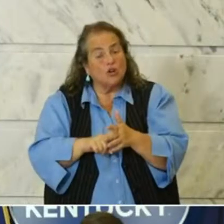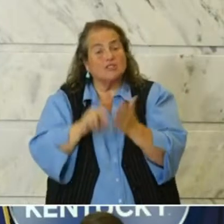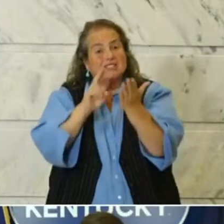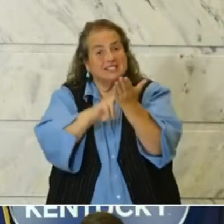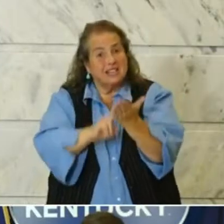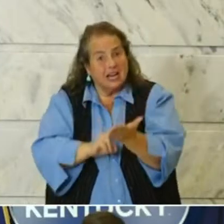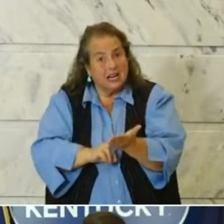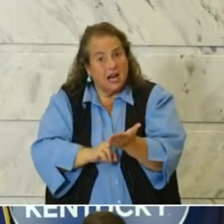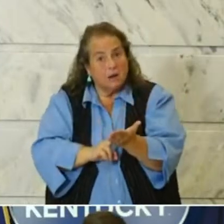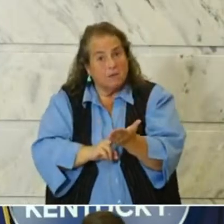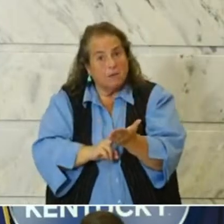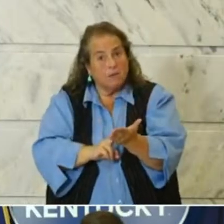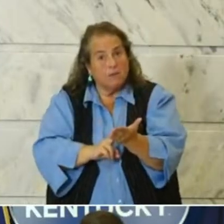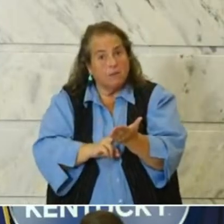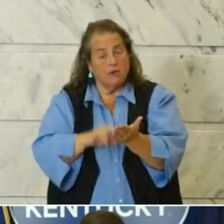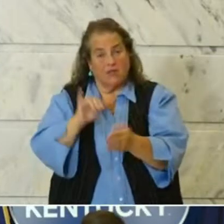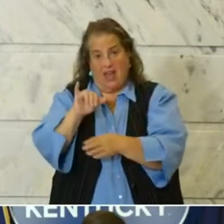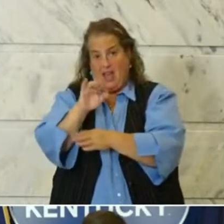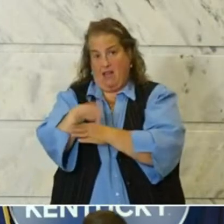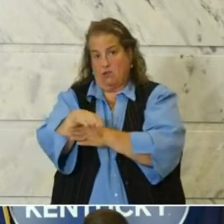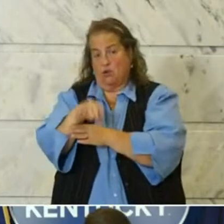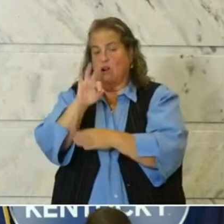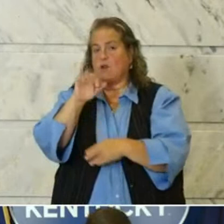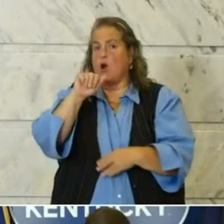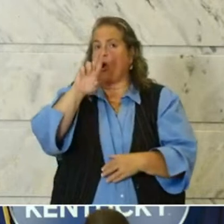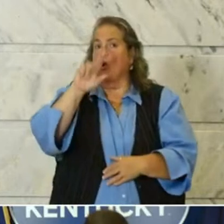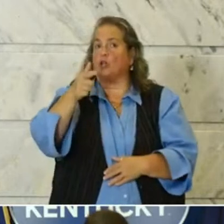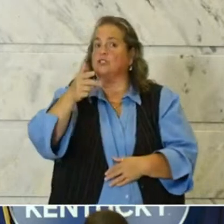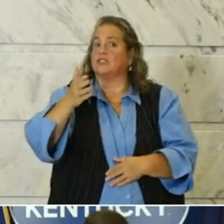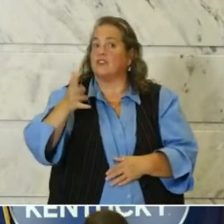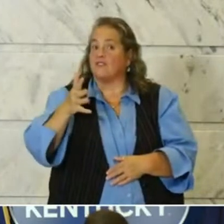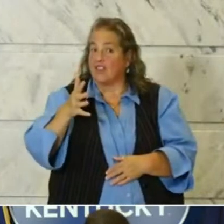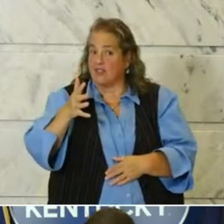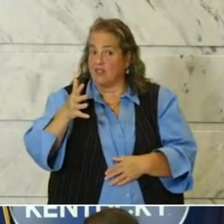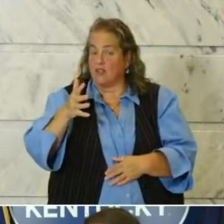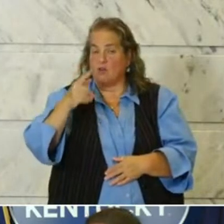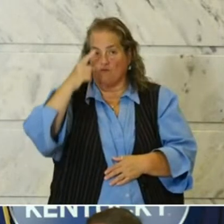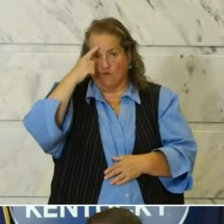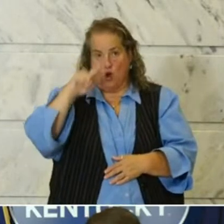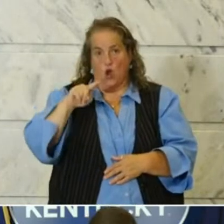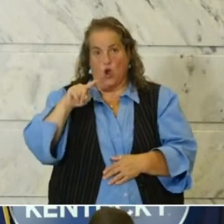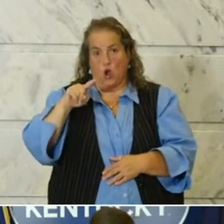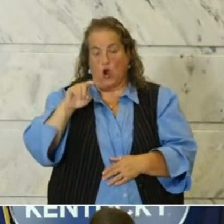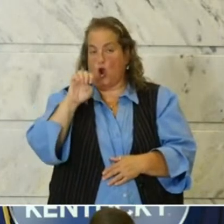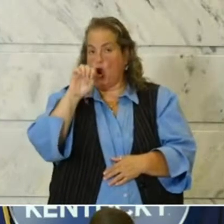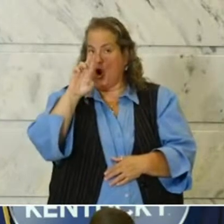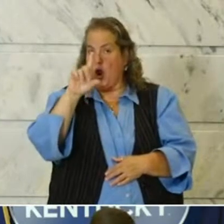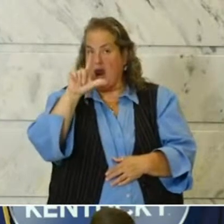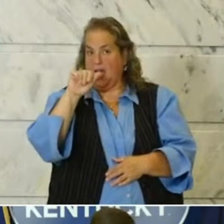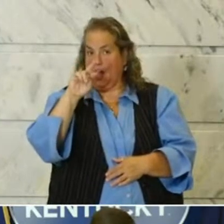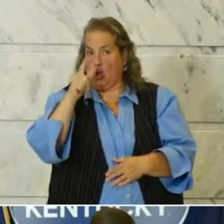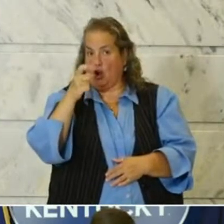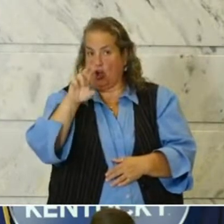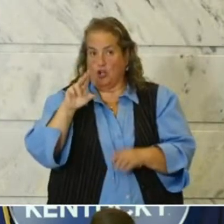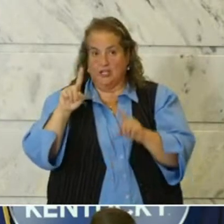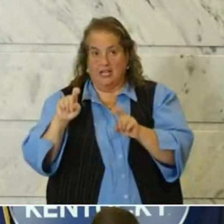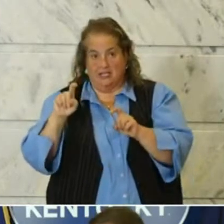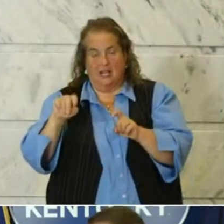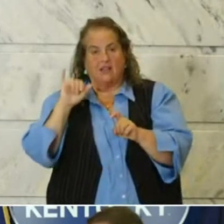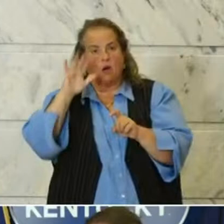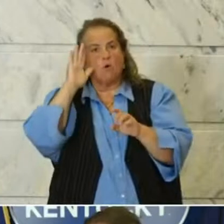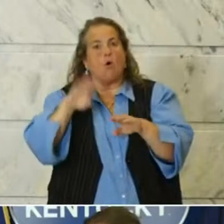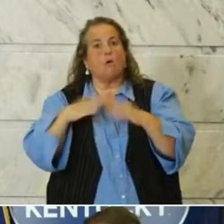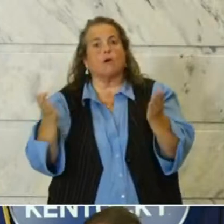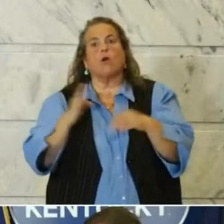signing up the afternoon of August the 5th for the Erlanger testing, which will open on August